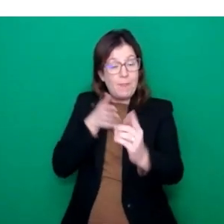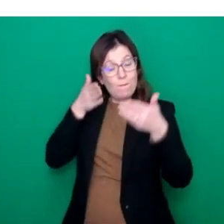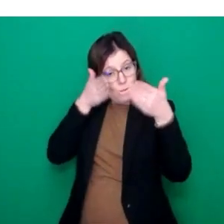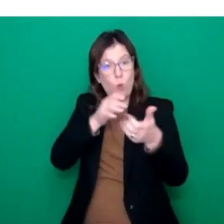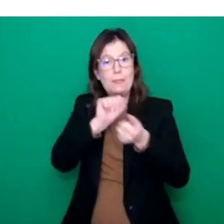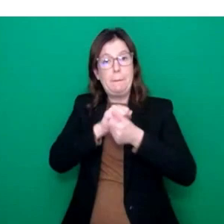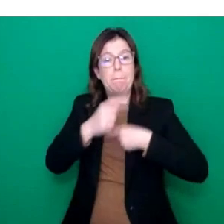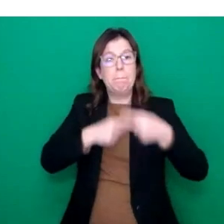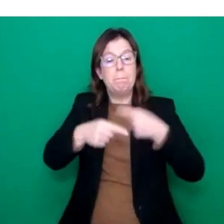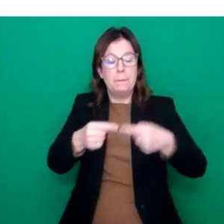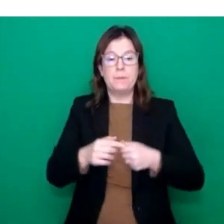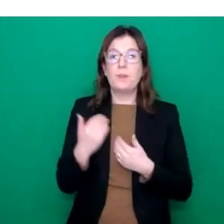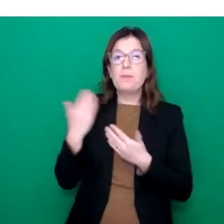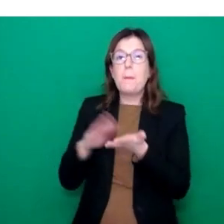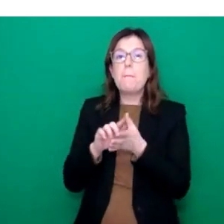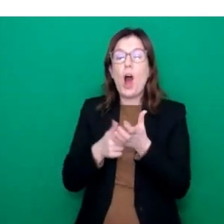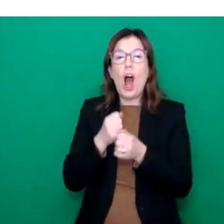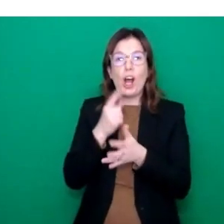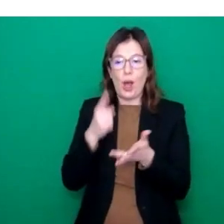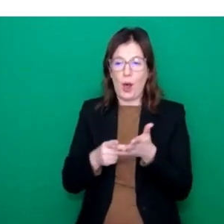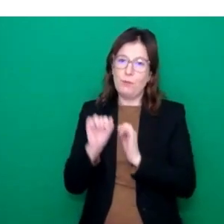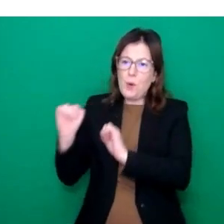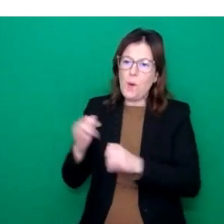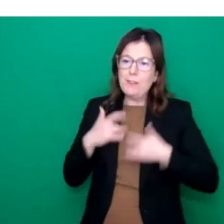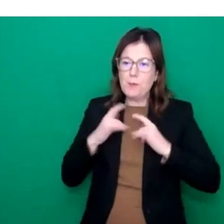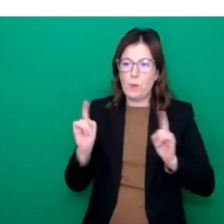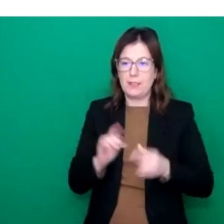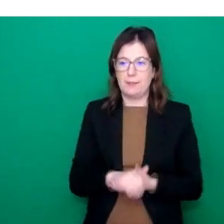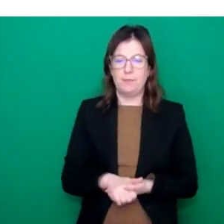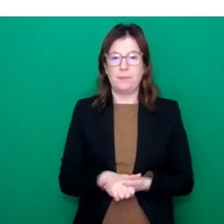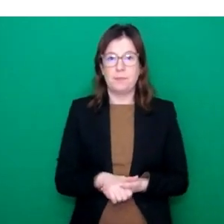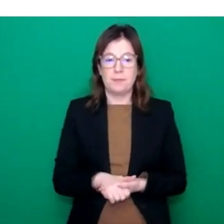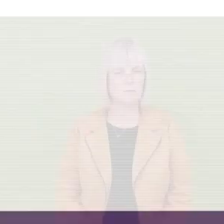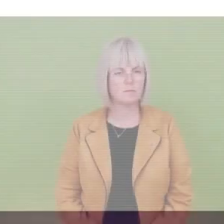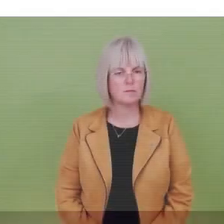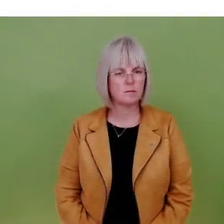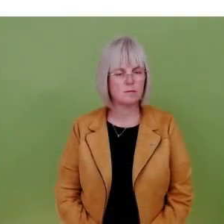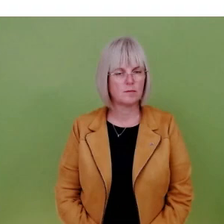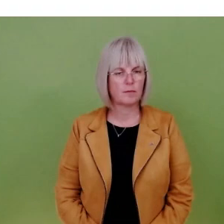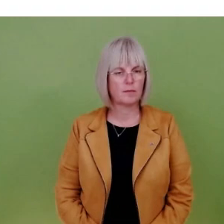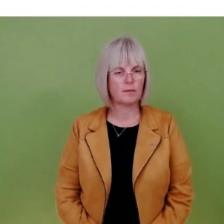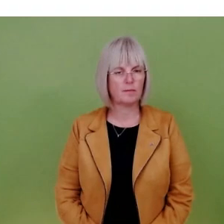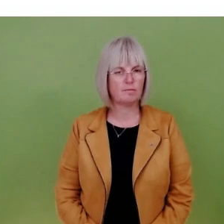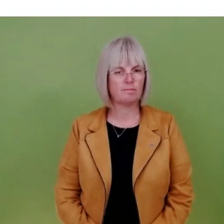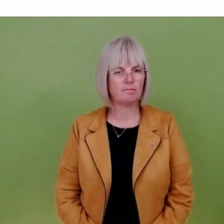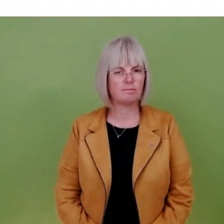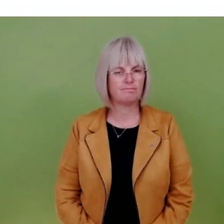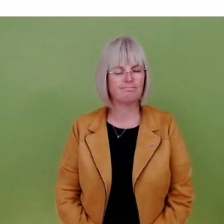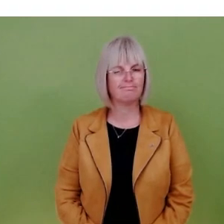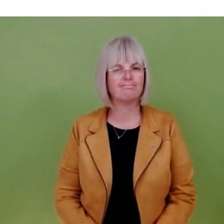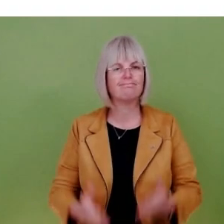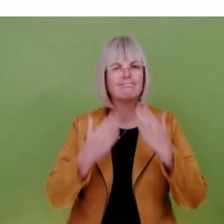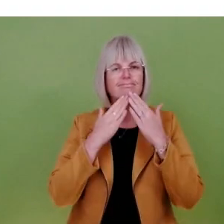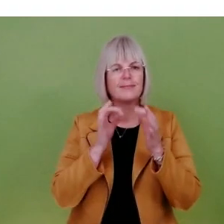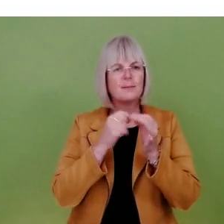work. Margo, I'm going to hand across to you, I think, for your reflections. Thank you, Bill. Well, first of all,